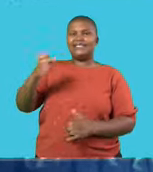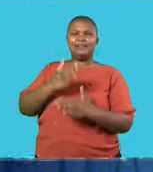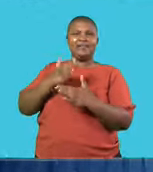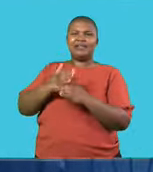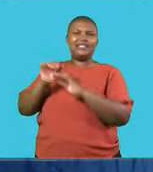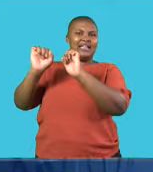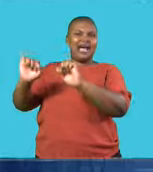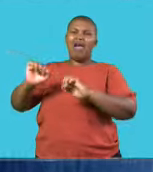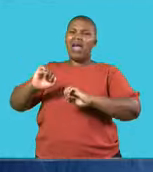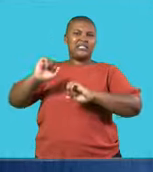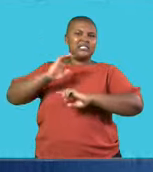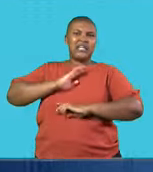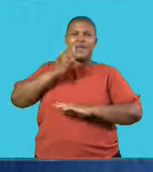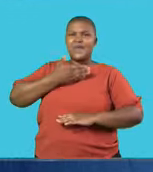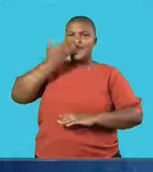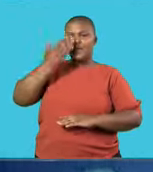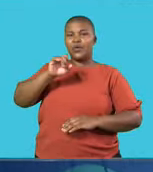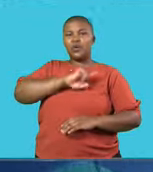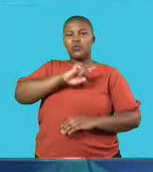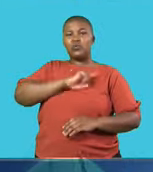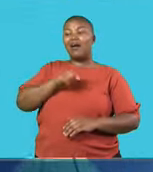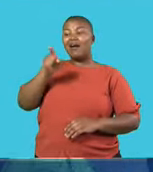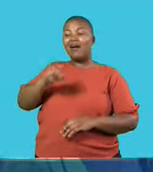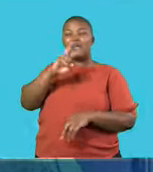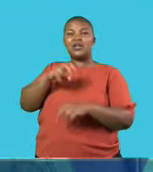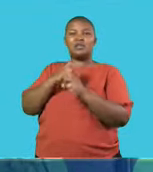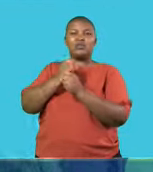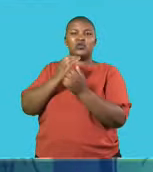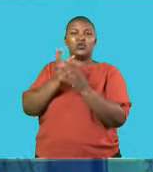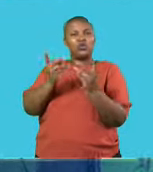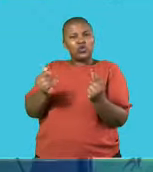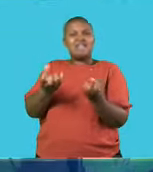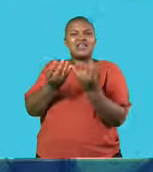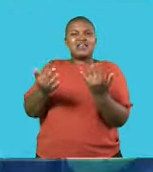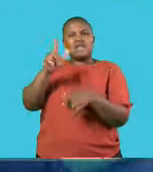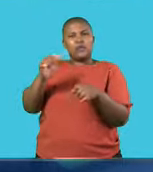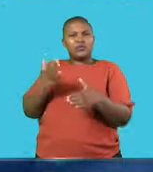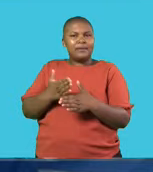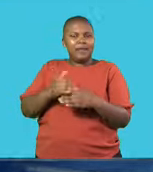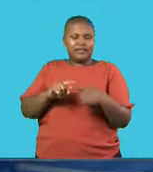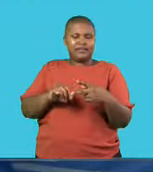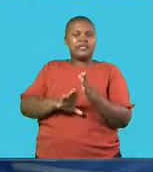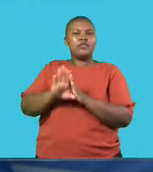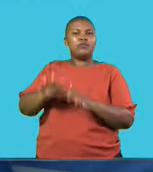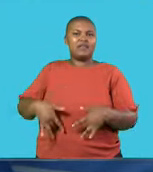le naha e o reletseng bofuma le ho hloka menyetla ya mesebetsi le tlhabollo ya maphelo.